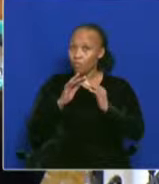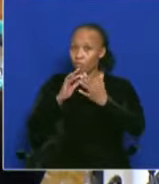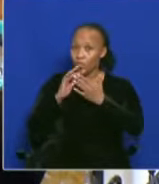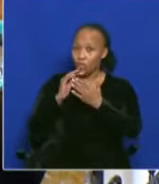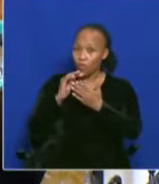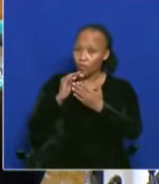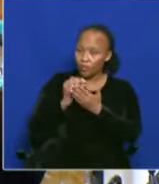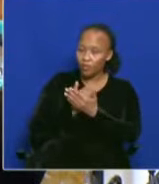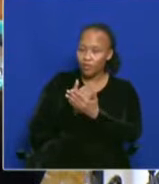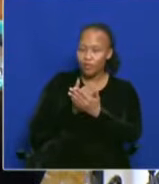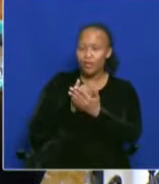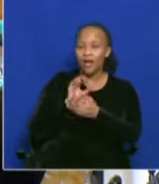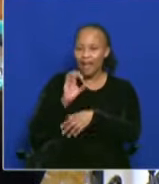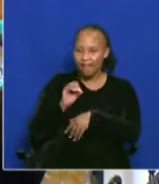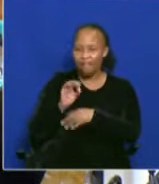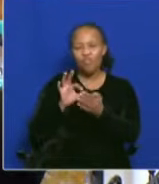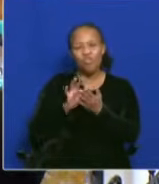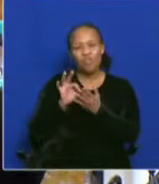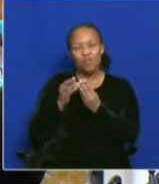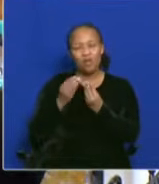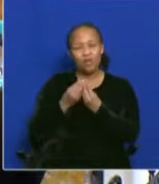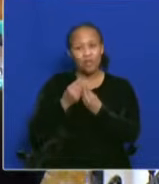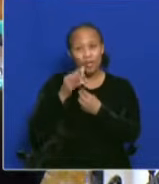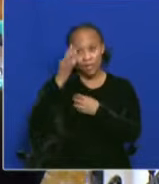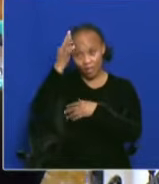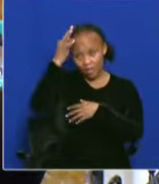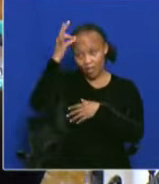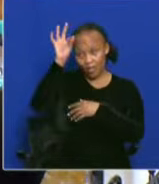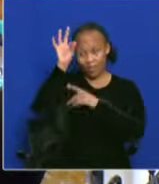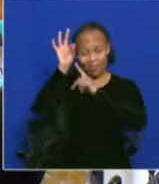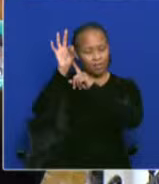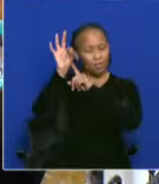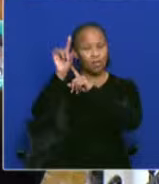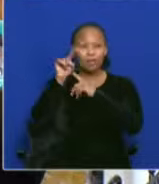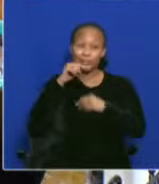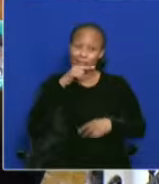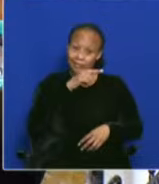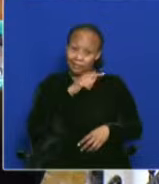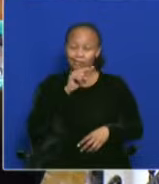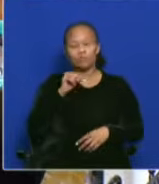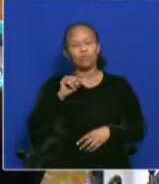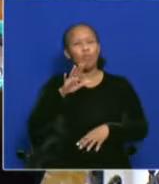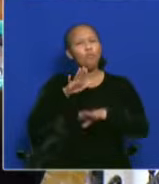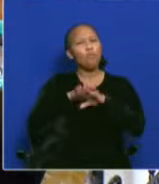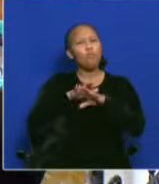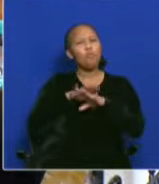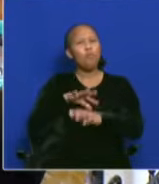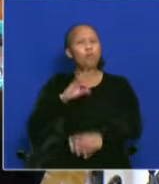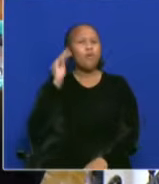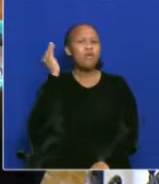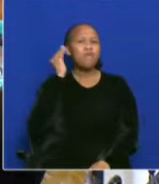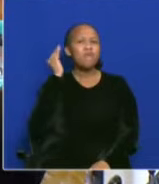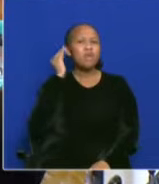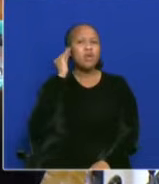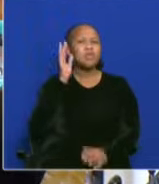two other areas in the chats where he asks for information. One such